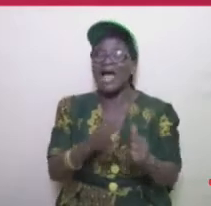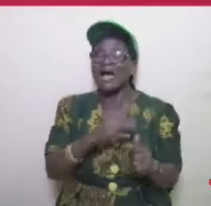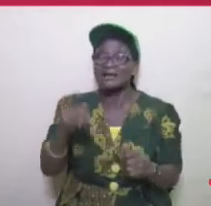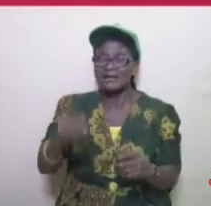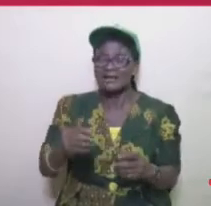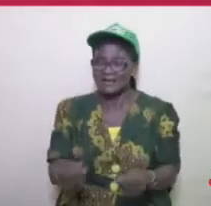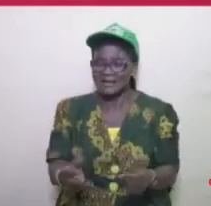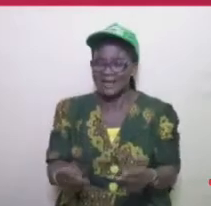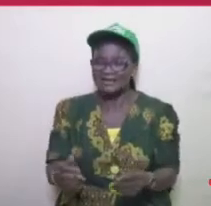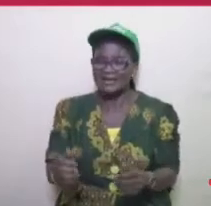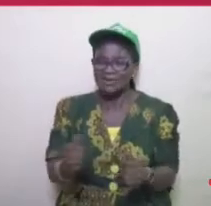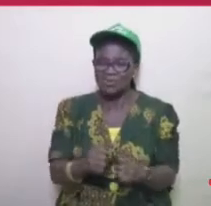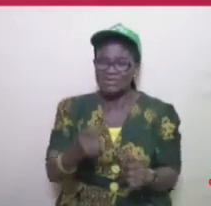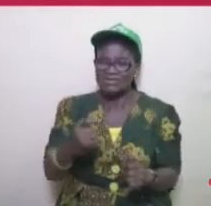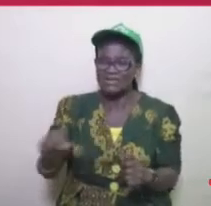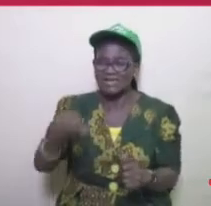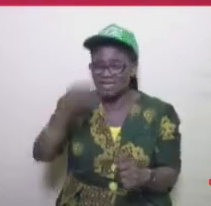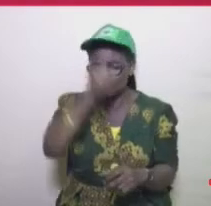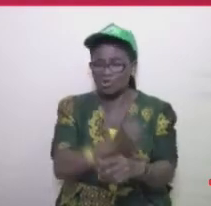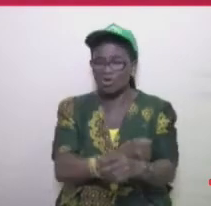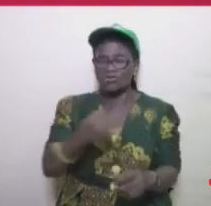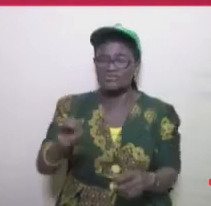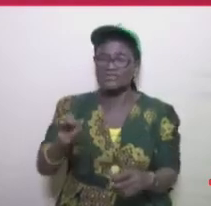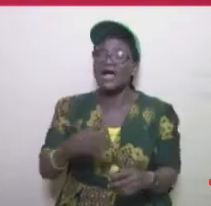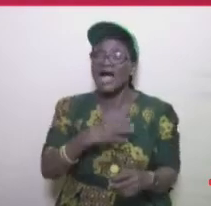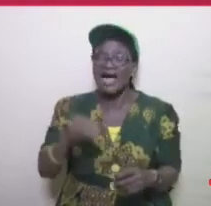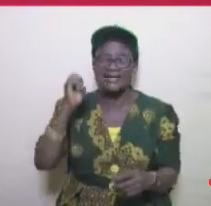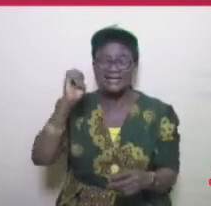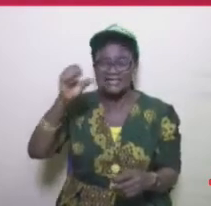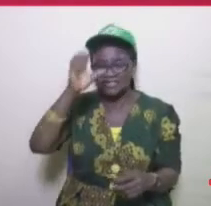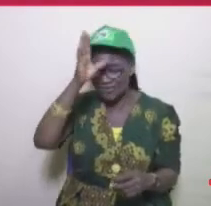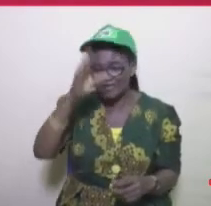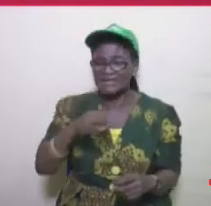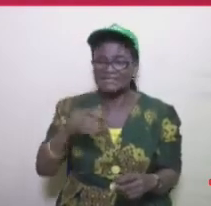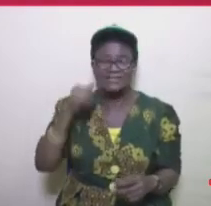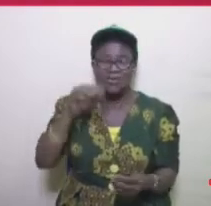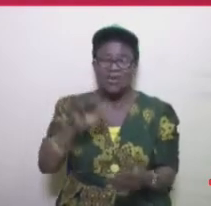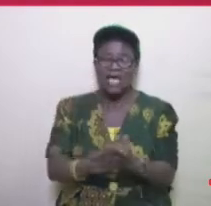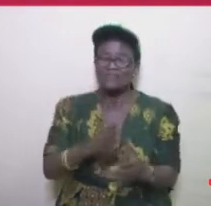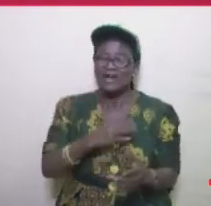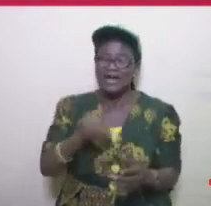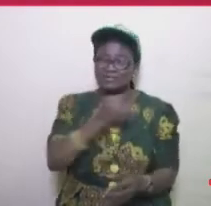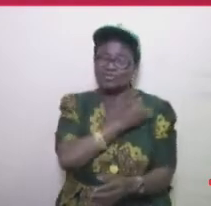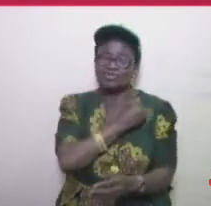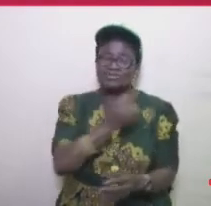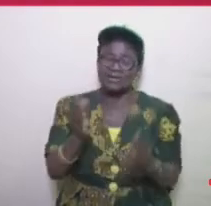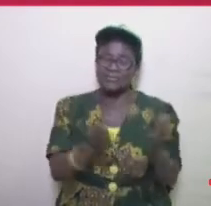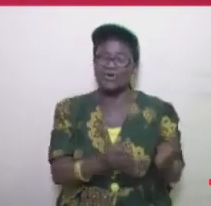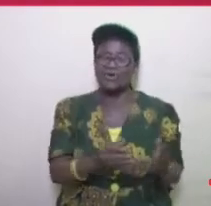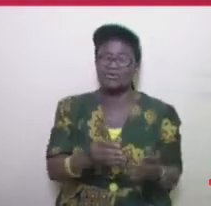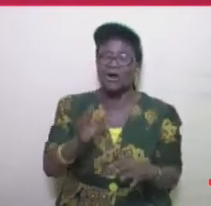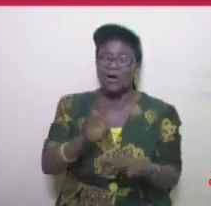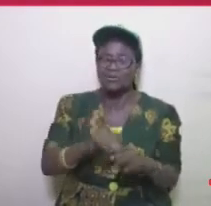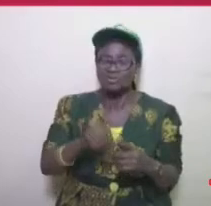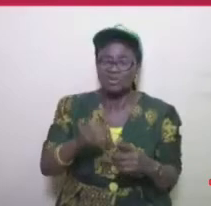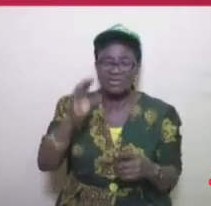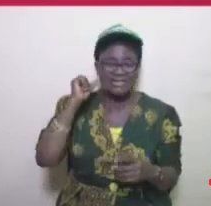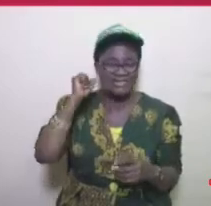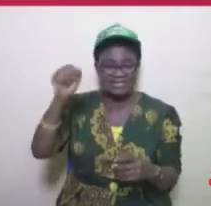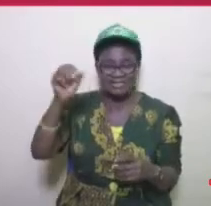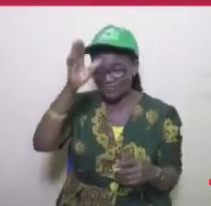Bilhah, with the son of Zilpah, and his father's wife. And Joseph brought unto his father